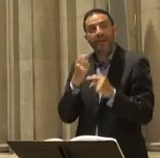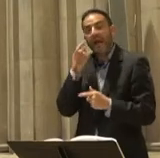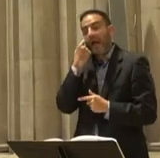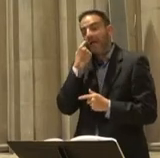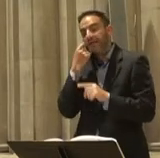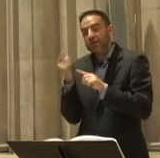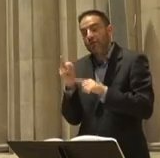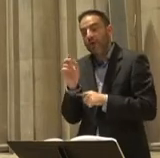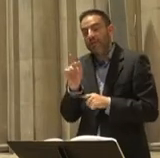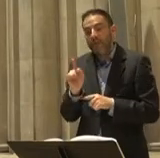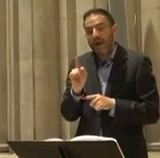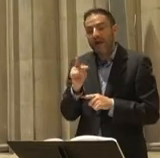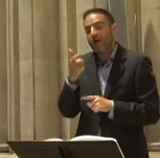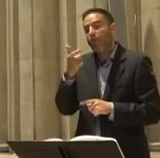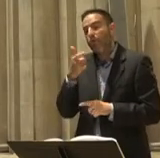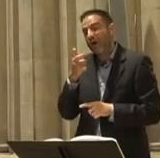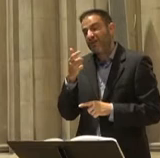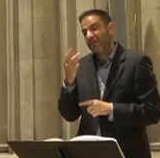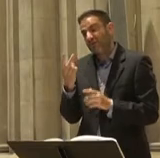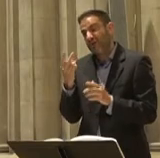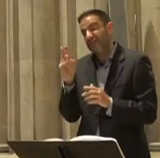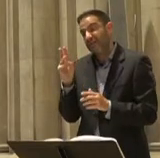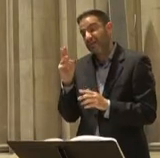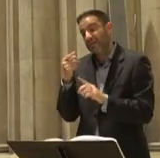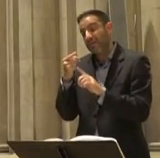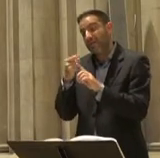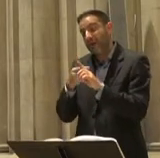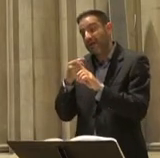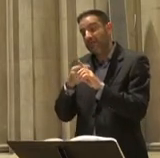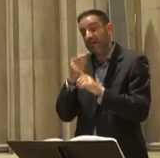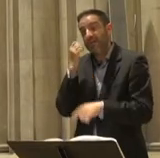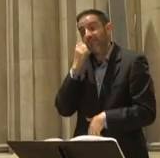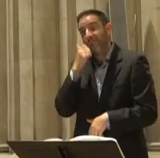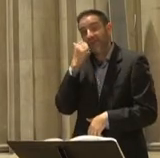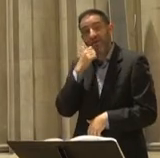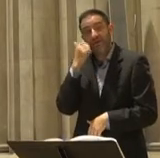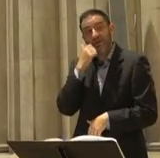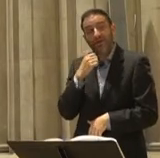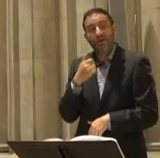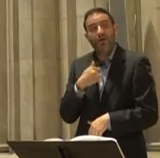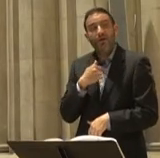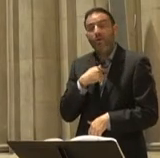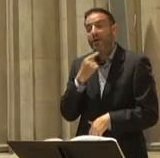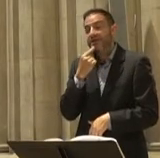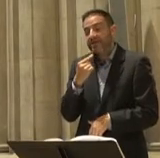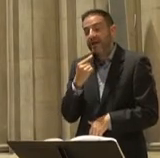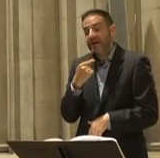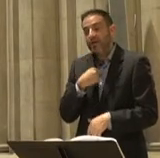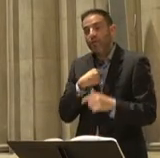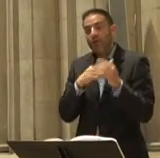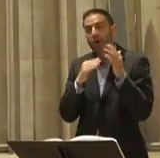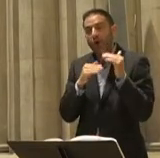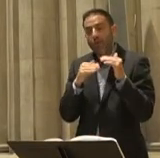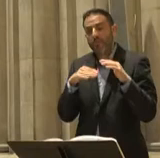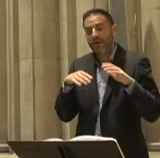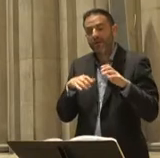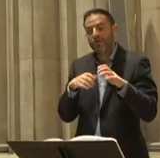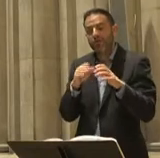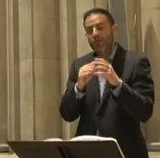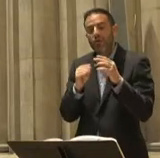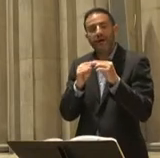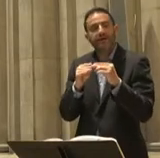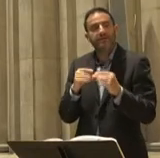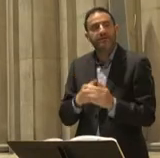back to watch the 26 months all over again, day by day, we say again, we hope one day we can do some more when we've